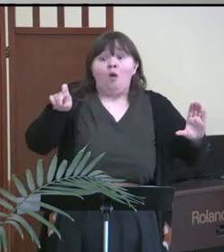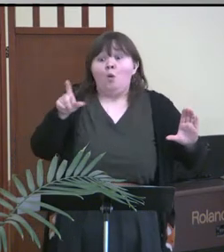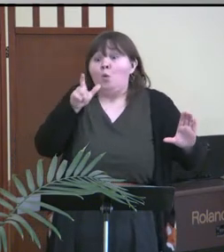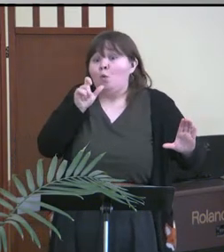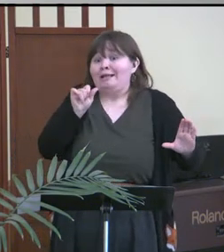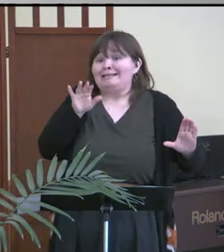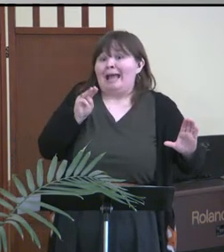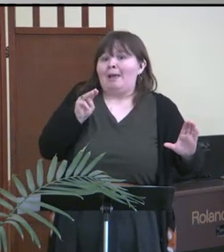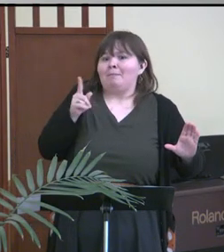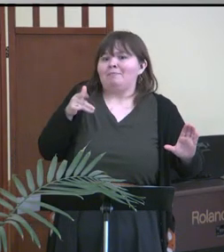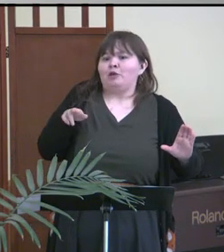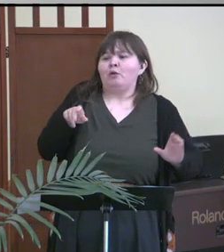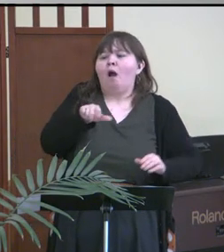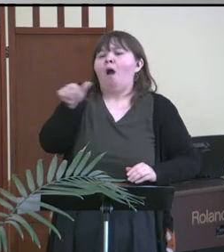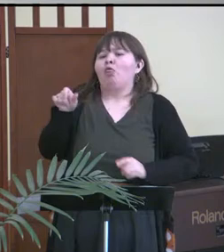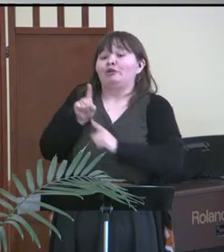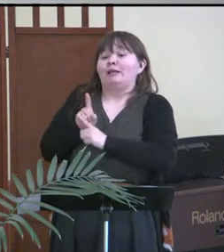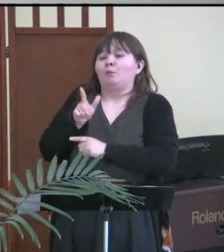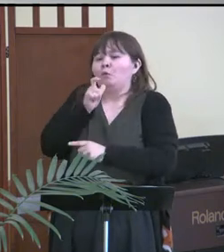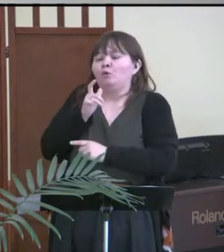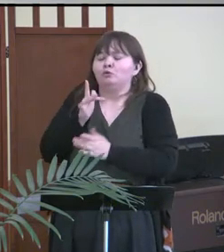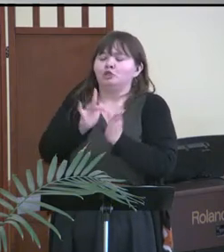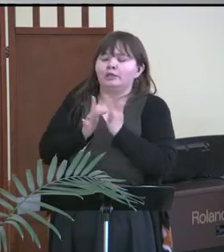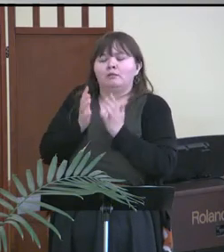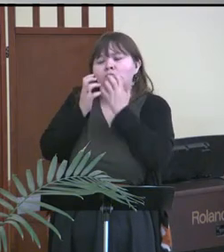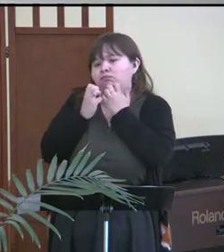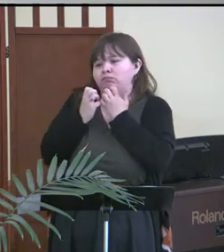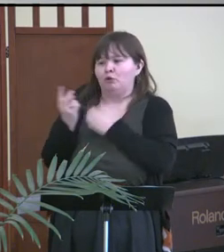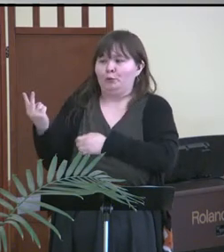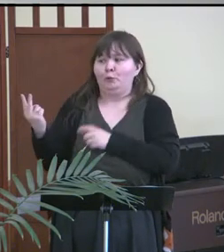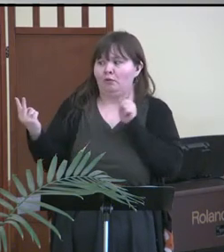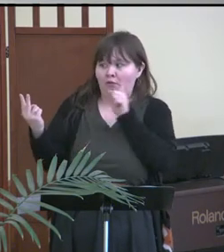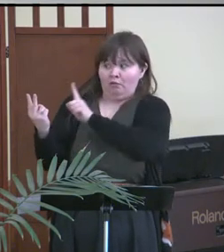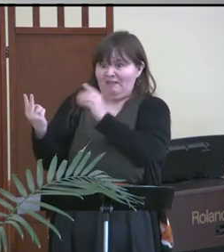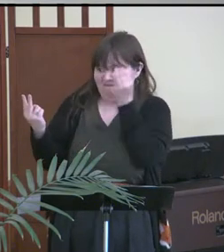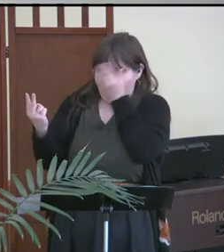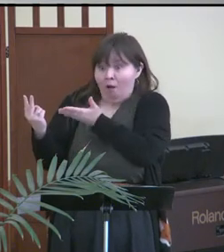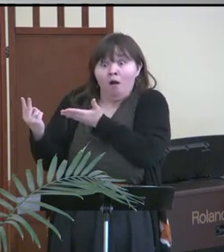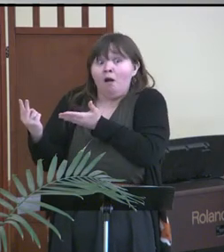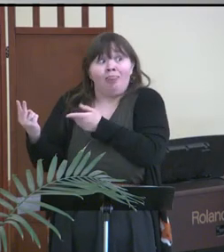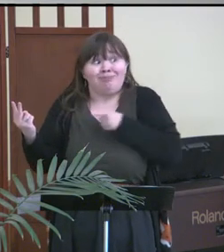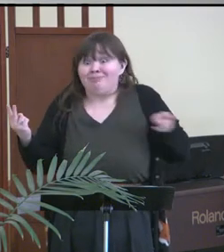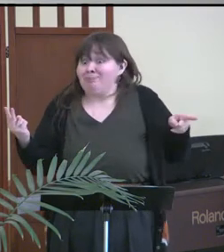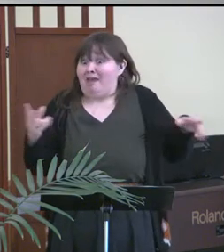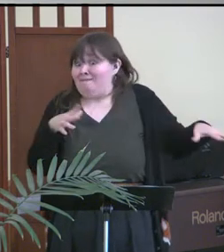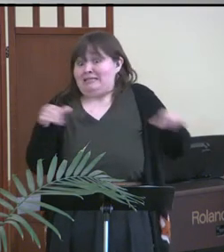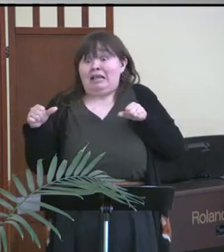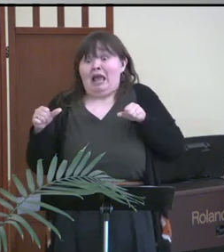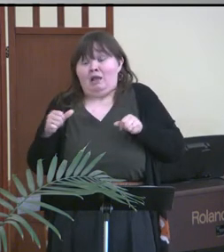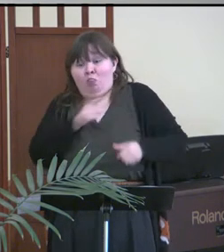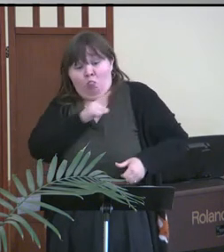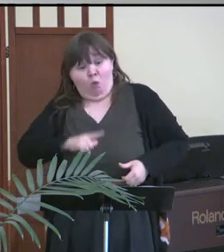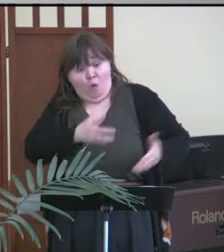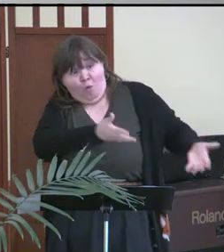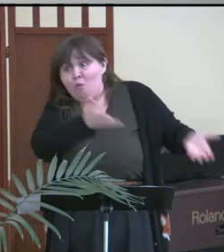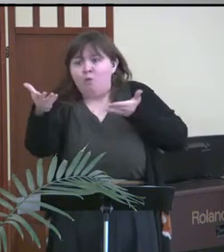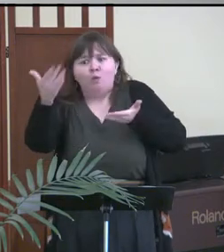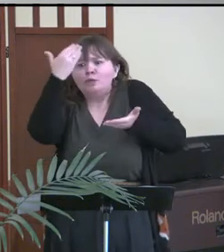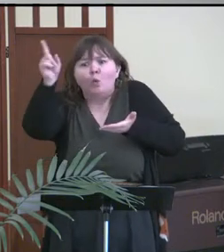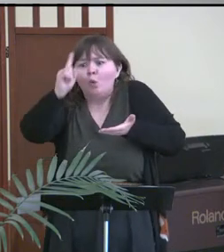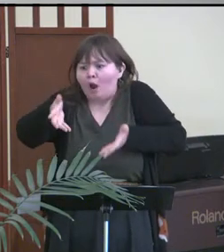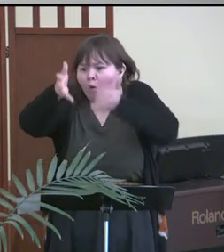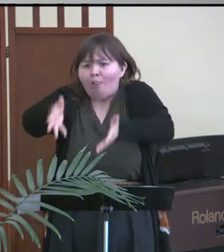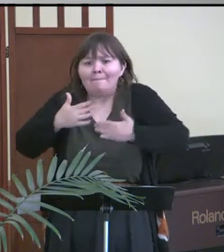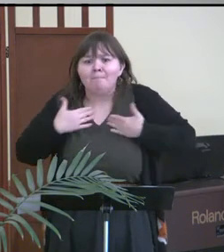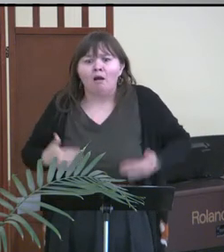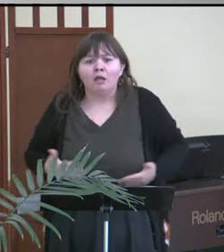Peter and the other disciple, the one whom Jesus loved, and said to them, "They have taken the Lord out of the tomb, and we do not know where they have